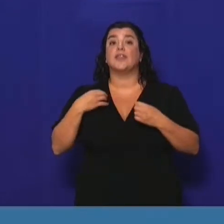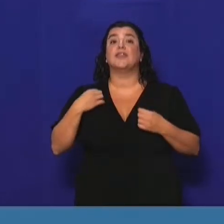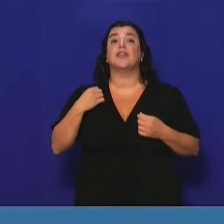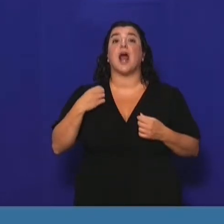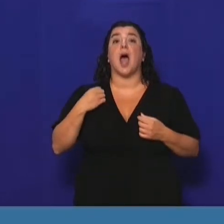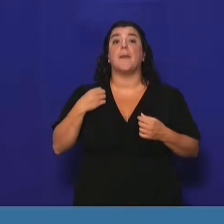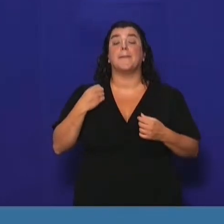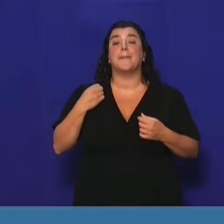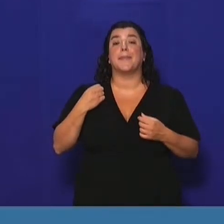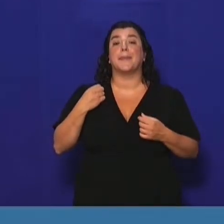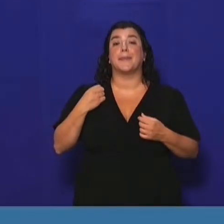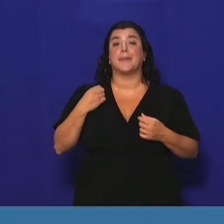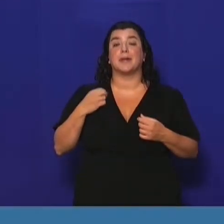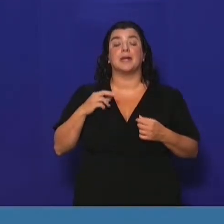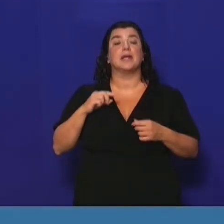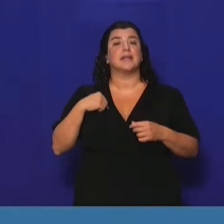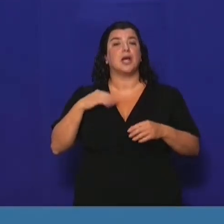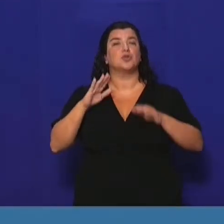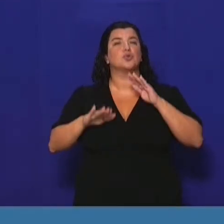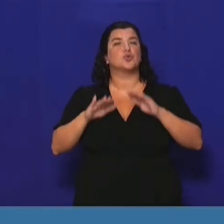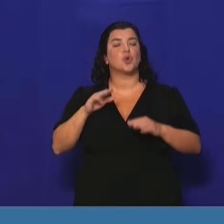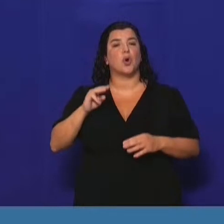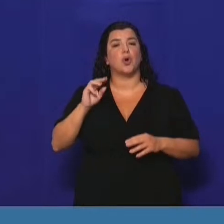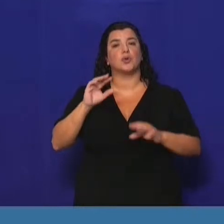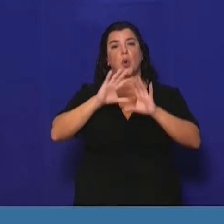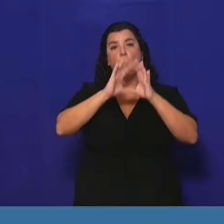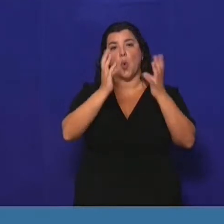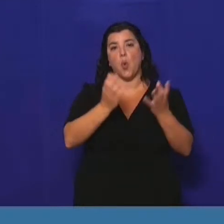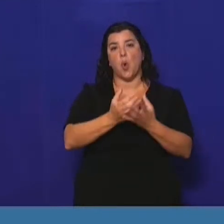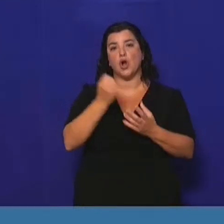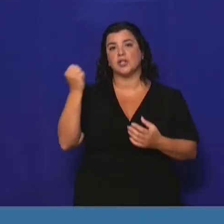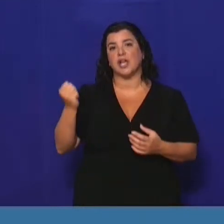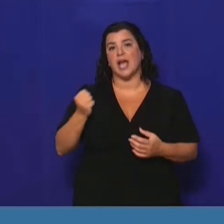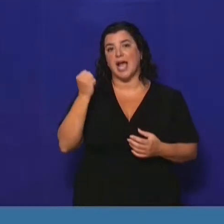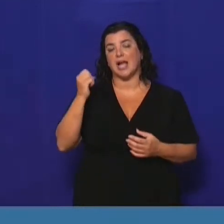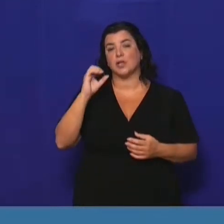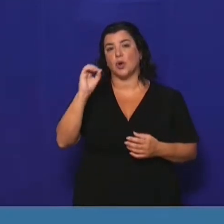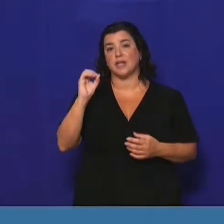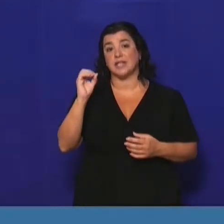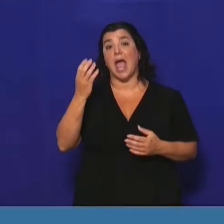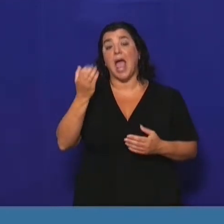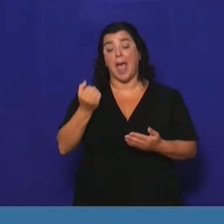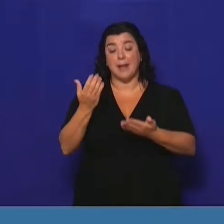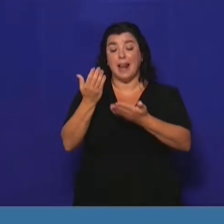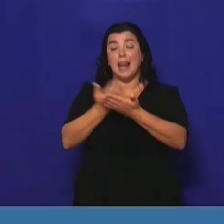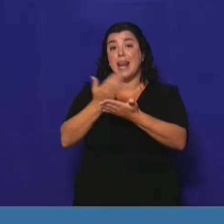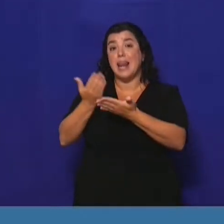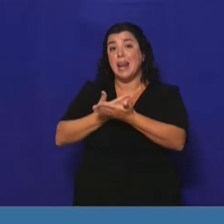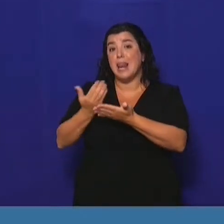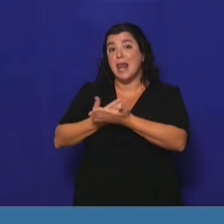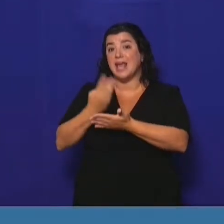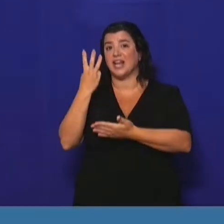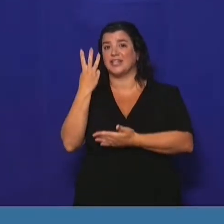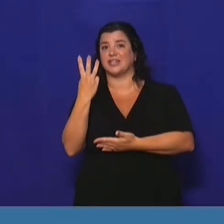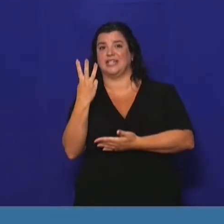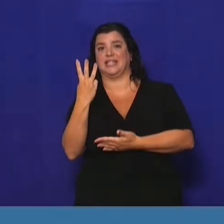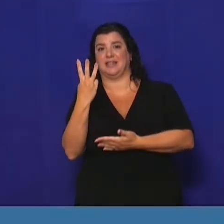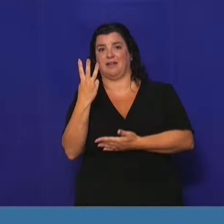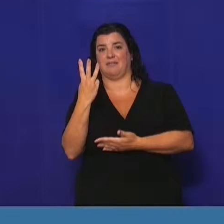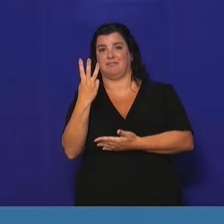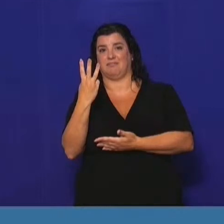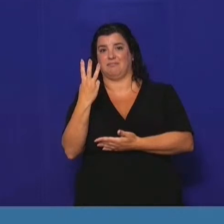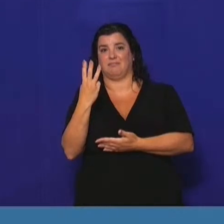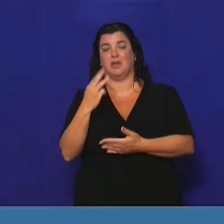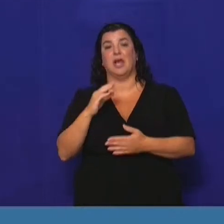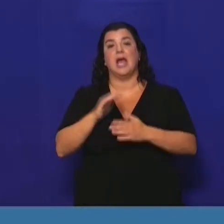skont ma tgħid ukoll l-aqdadinja tas-saħħa li jkollok masks li huma b'3 layers, hand hygiene u protezzjoni